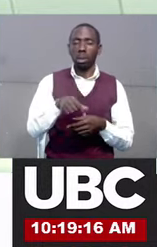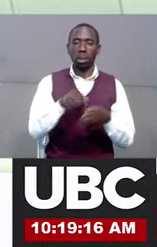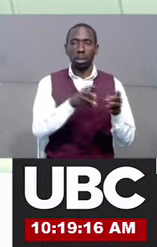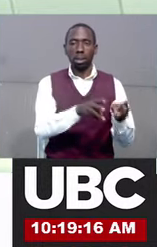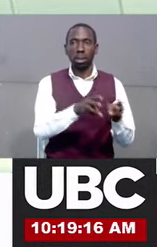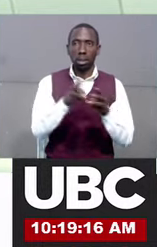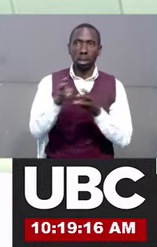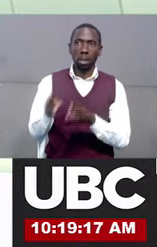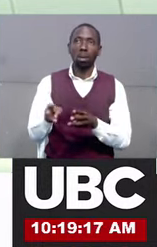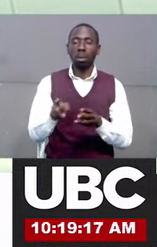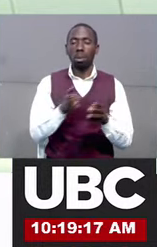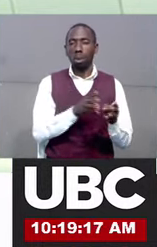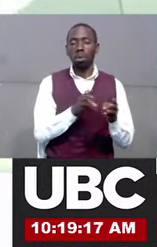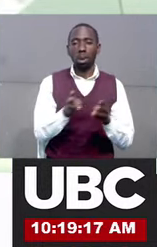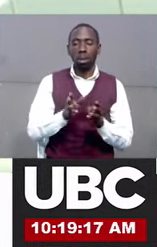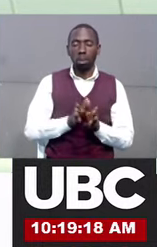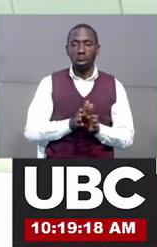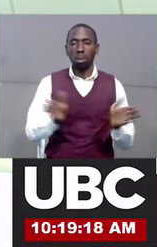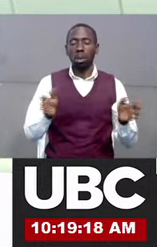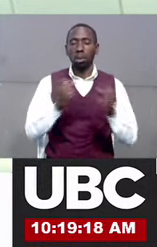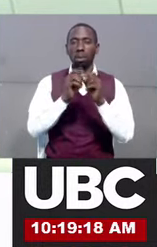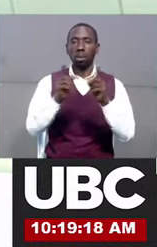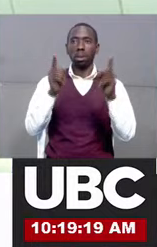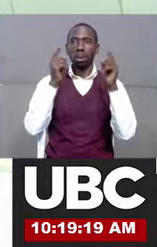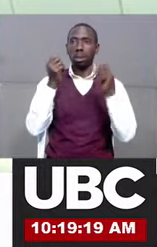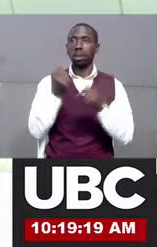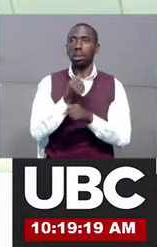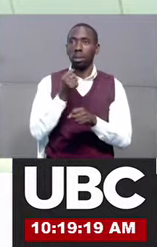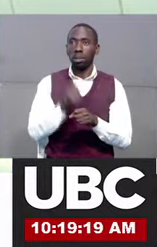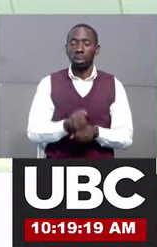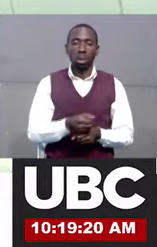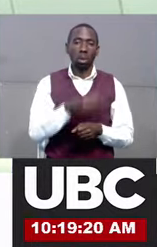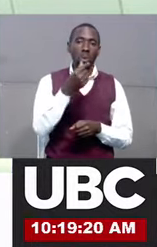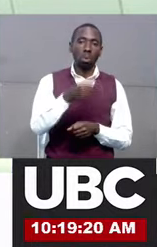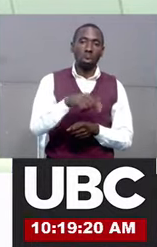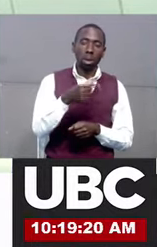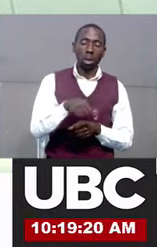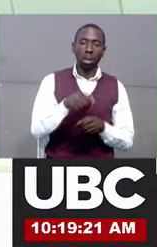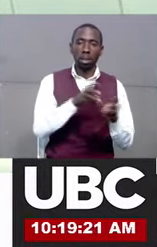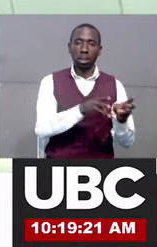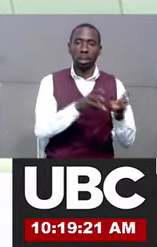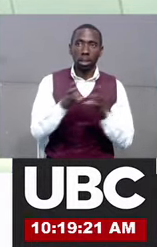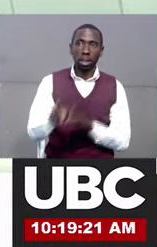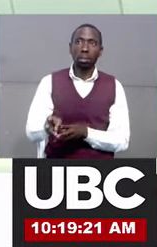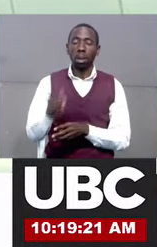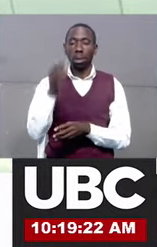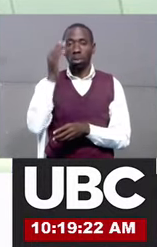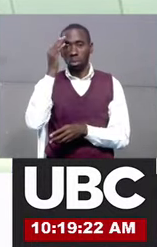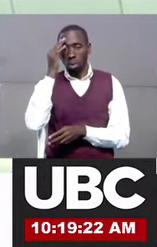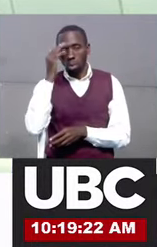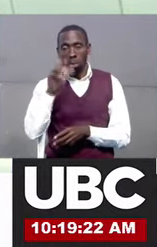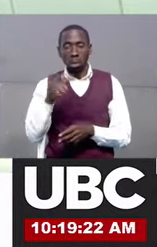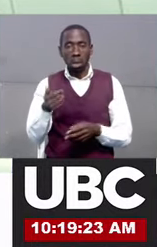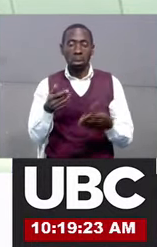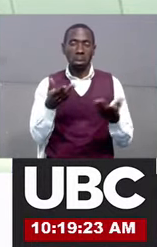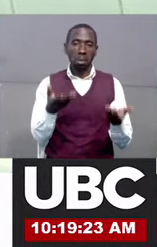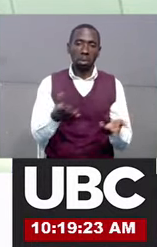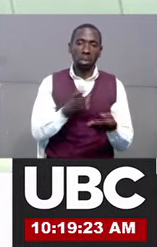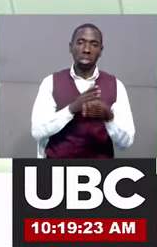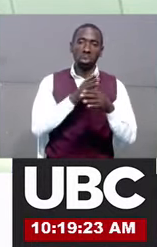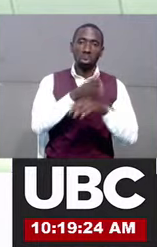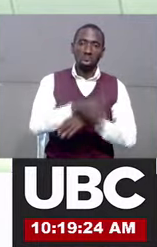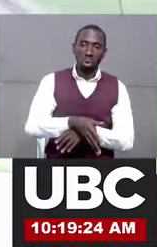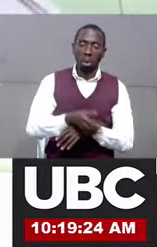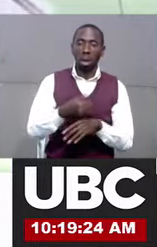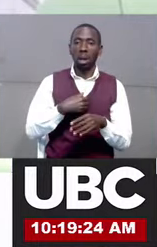the Public University Joint Admissions Board does, that we go by quota system, and you know very well Sironko or Bujili has